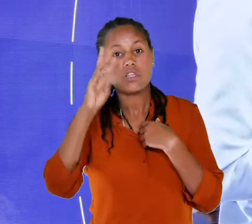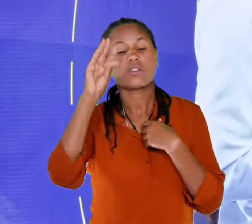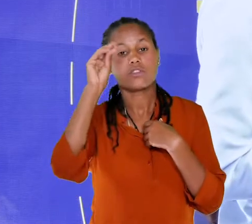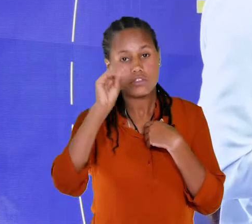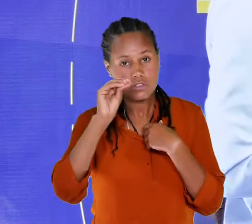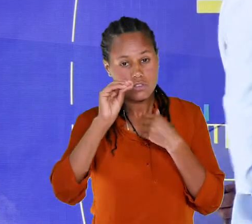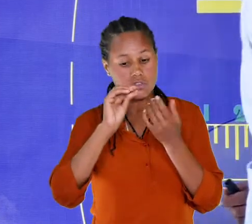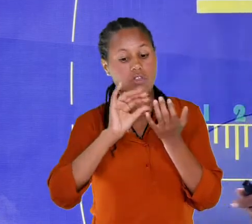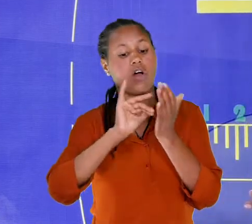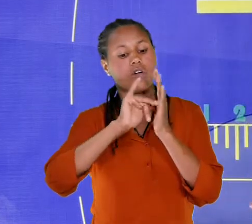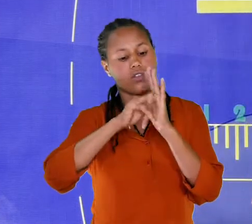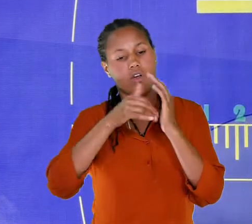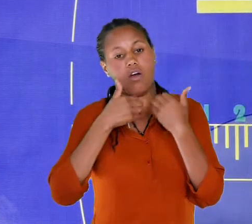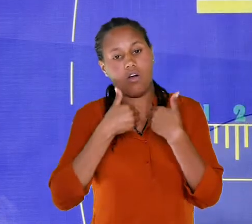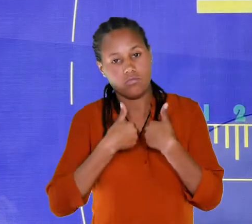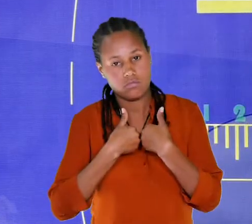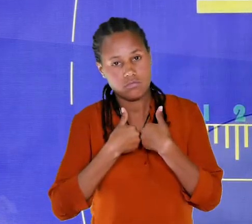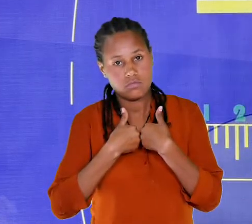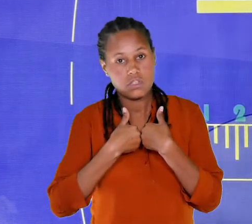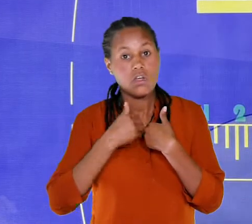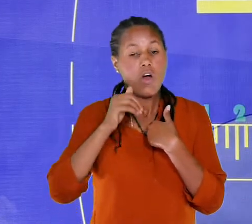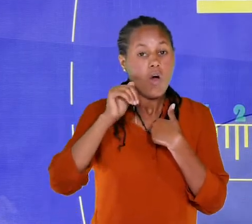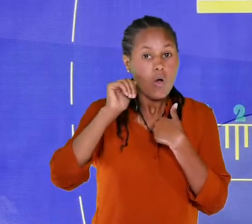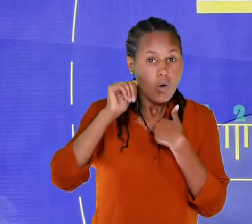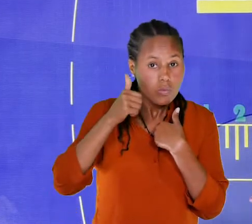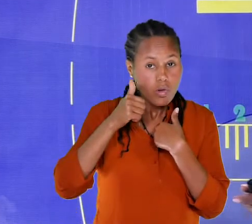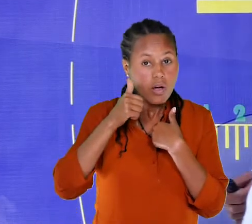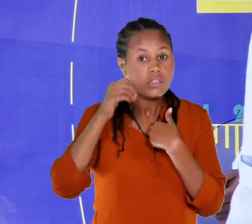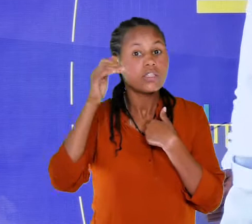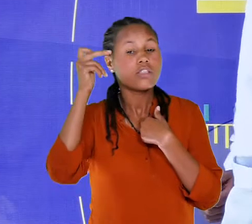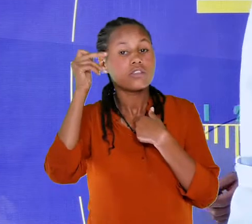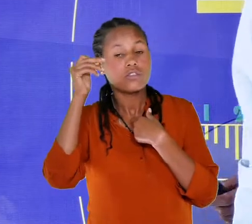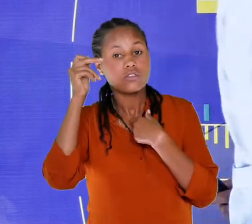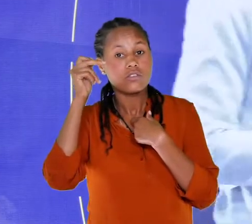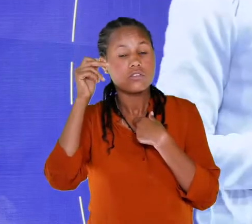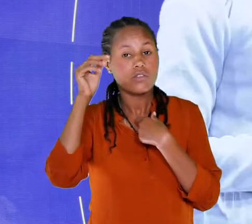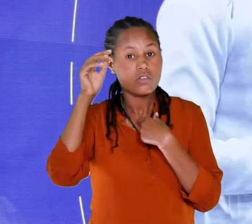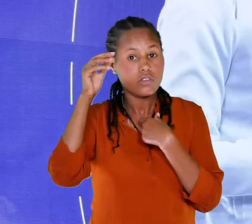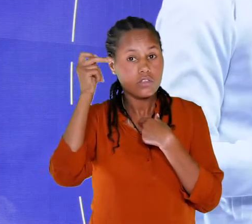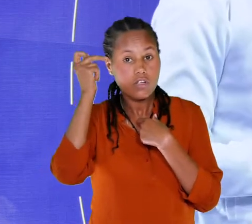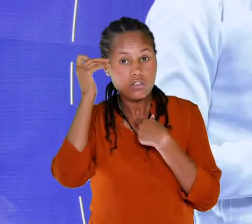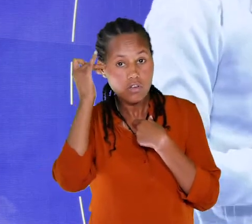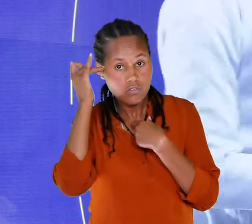seconds. Then Jafar asked, how many minutes does an hour have?